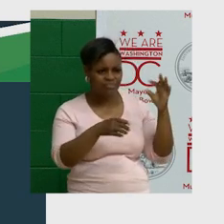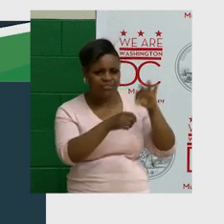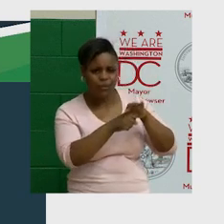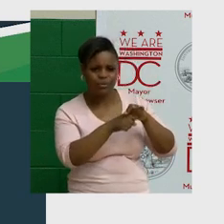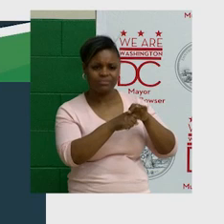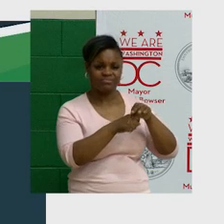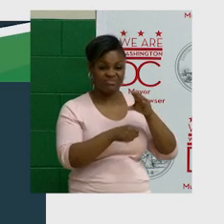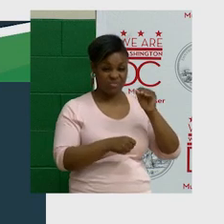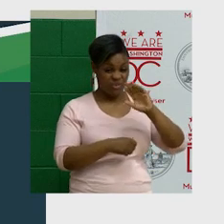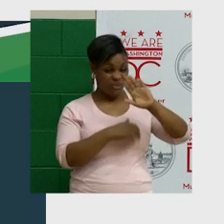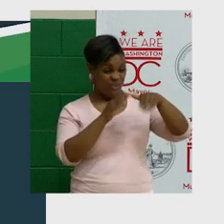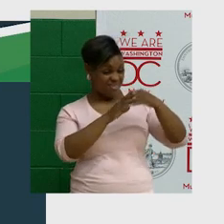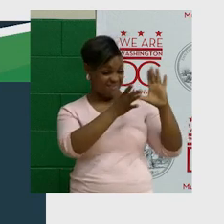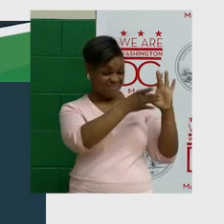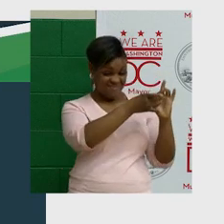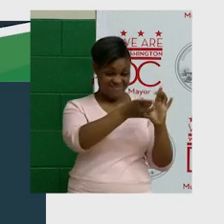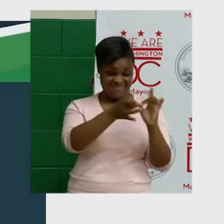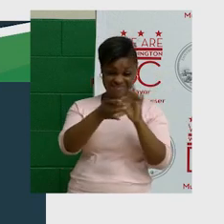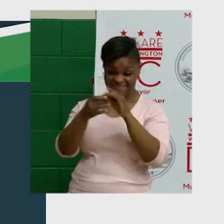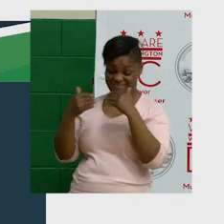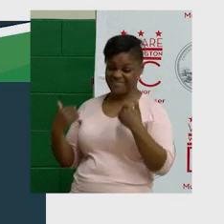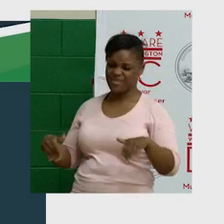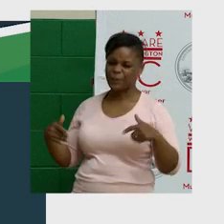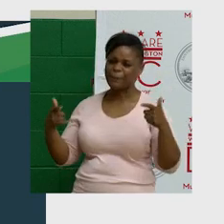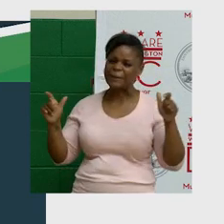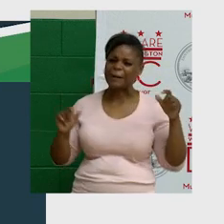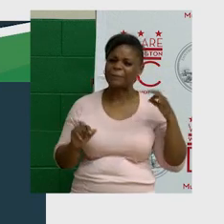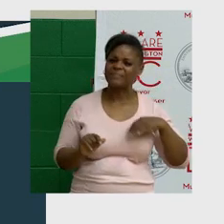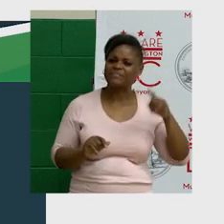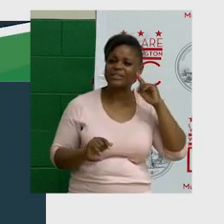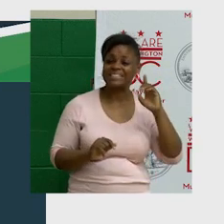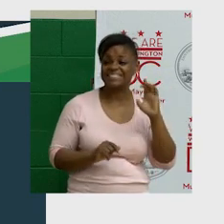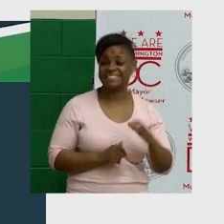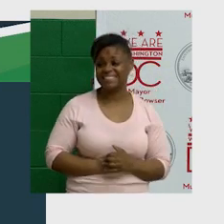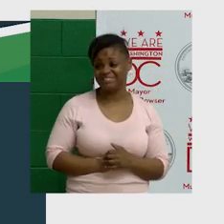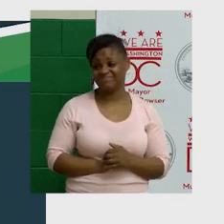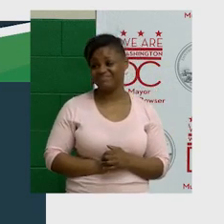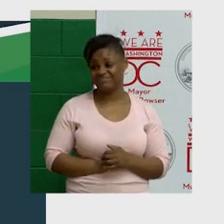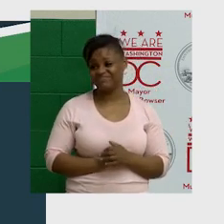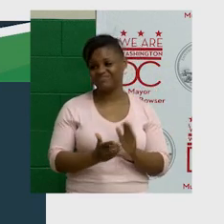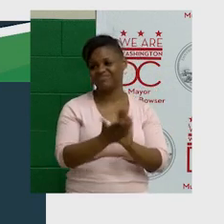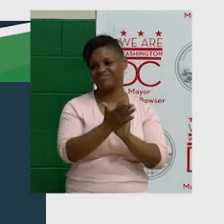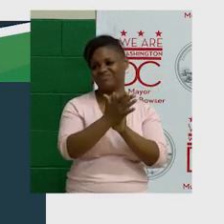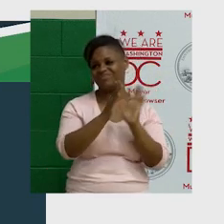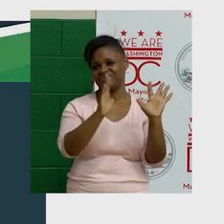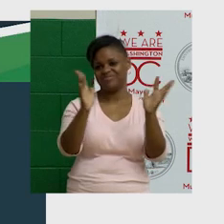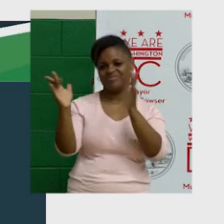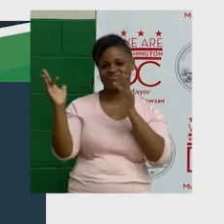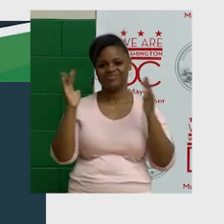And tying those things together, I think, is a tremendous benefit to the district. Thank you.